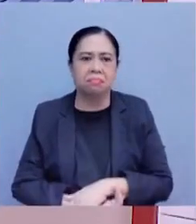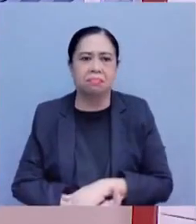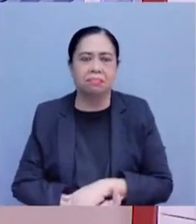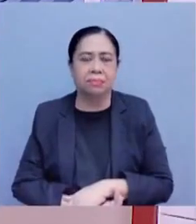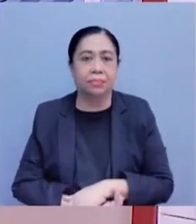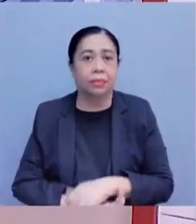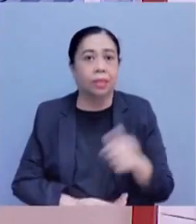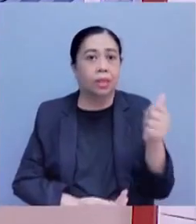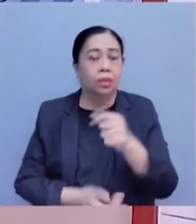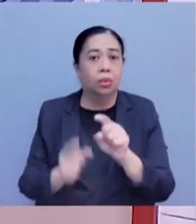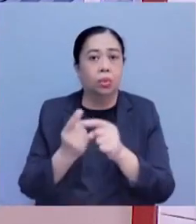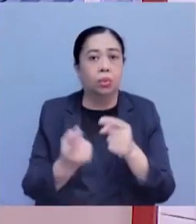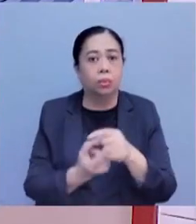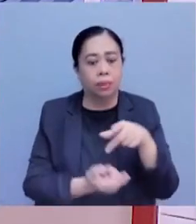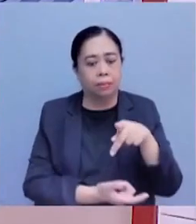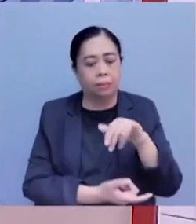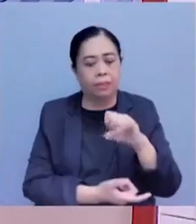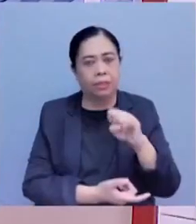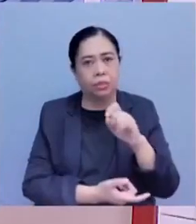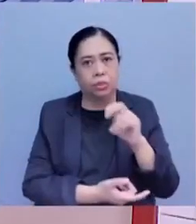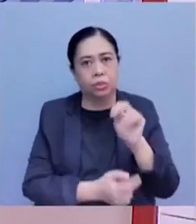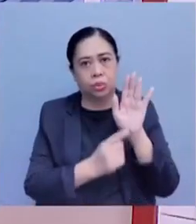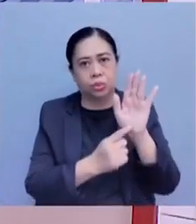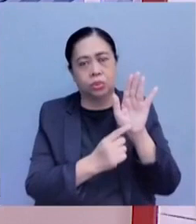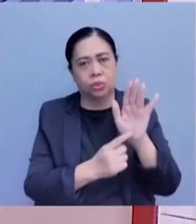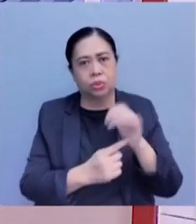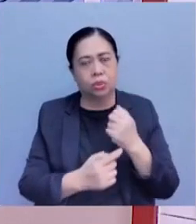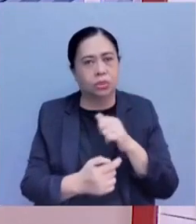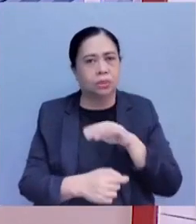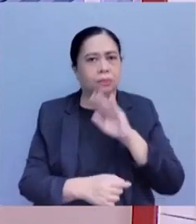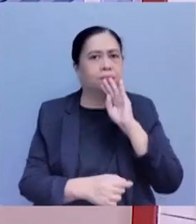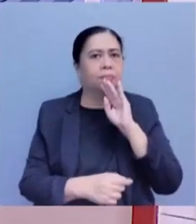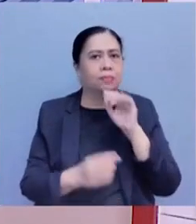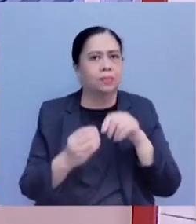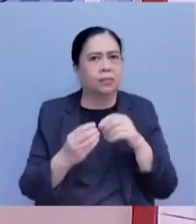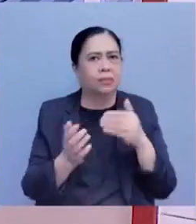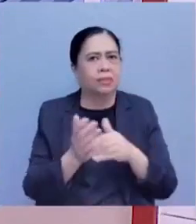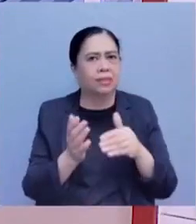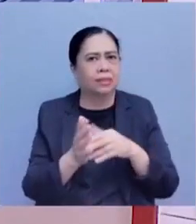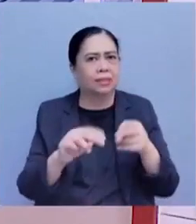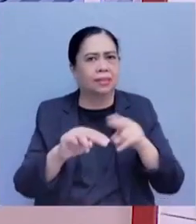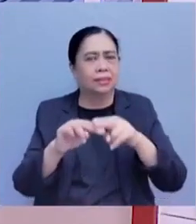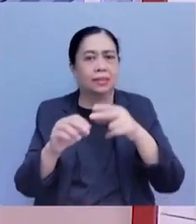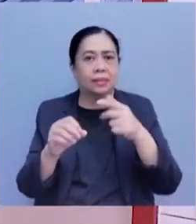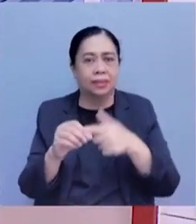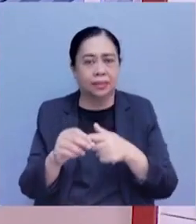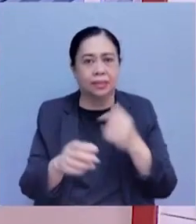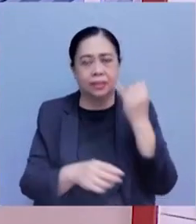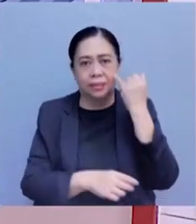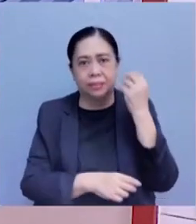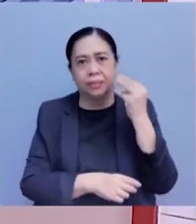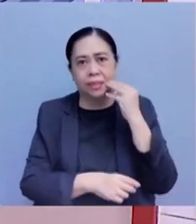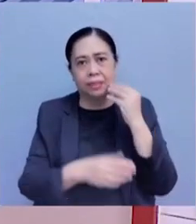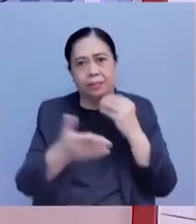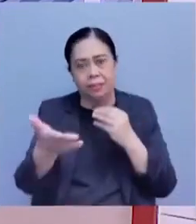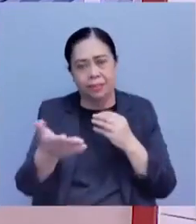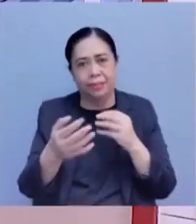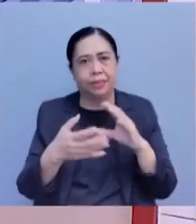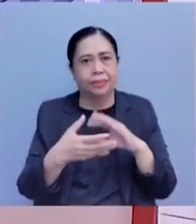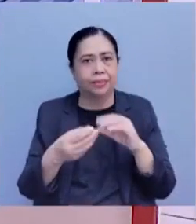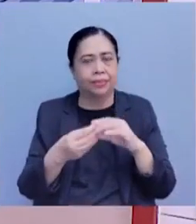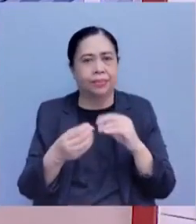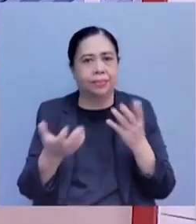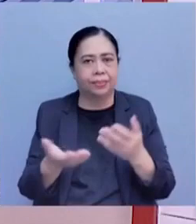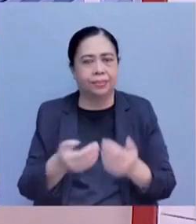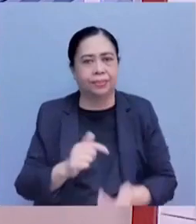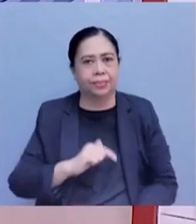Transport group Piston holds a demonstration to express their dismay with a string of oil price hikes. Jackie Minabat now joins us with that story. Jackie, over to you.